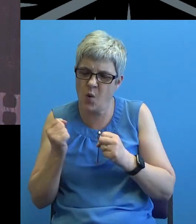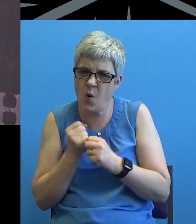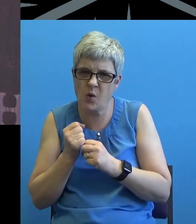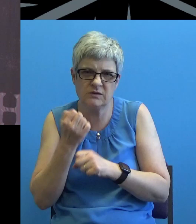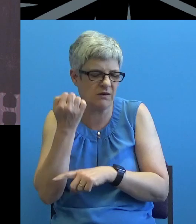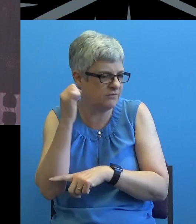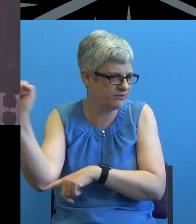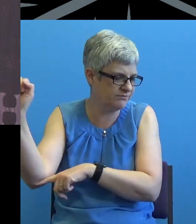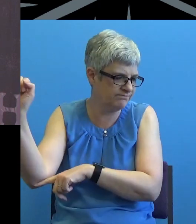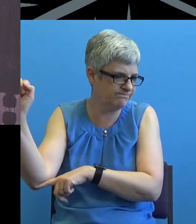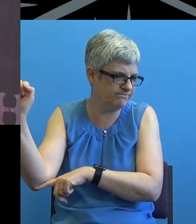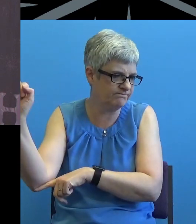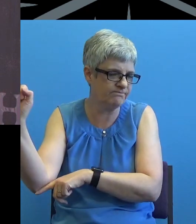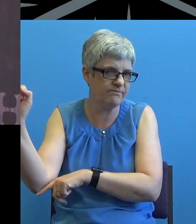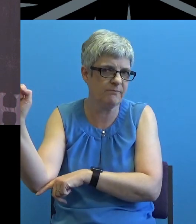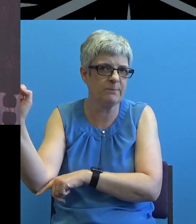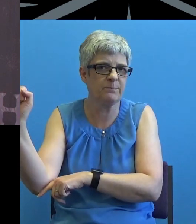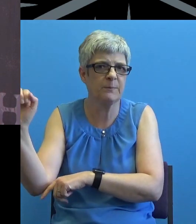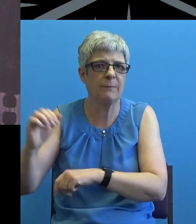away.